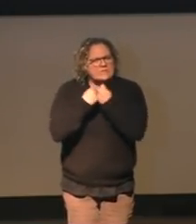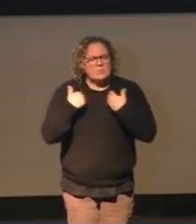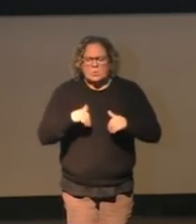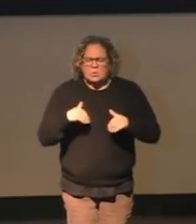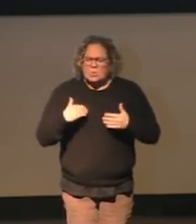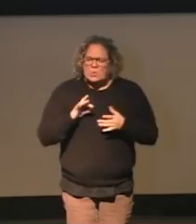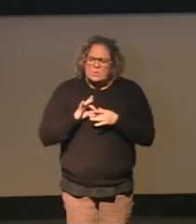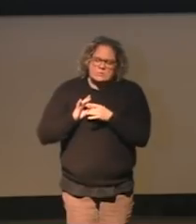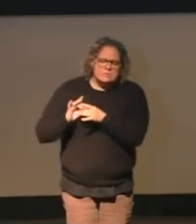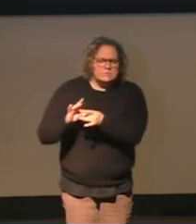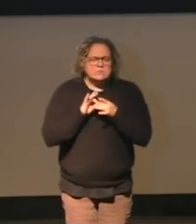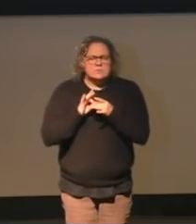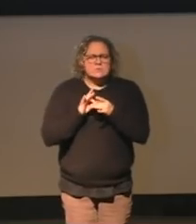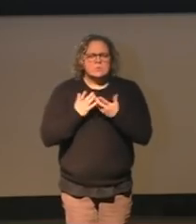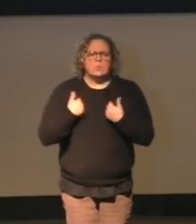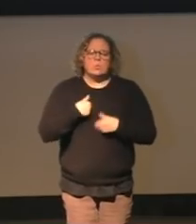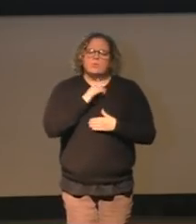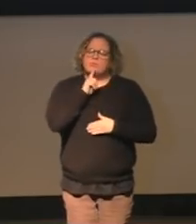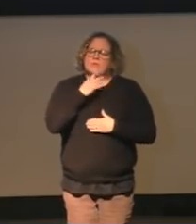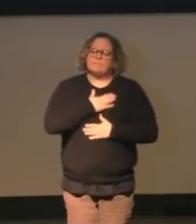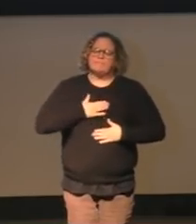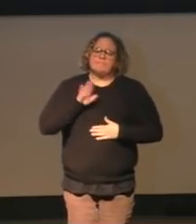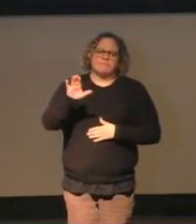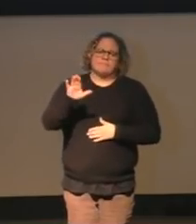truly appreciate all the work that they do.